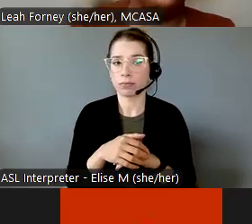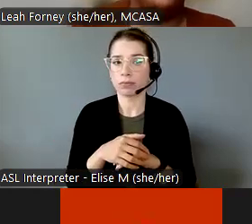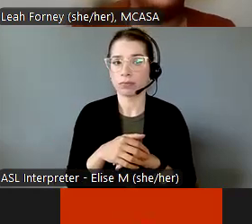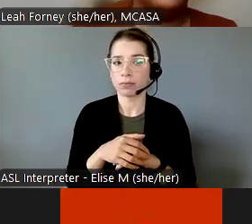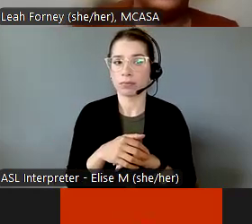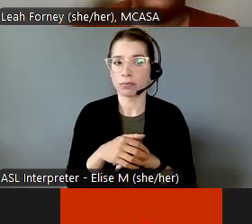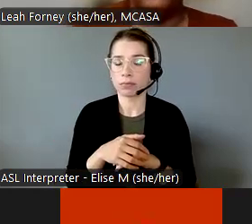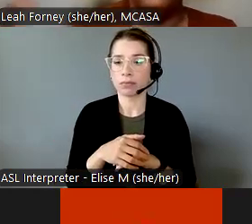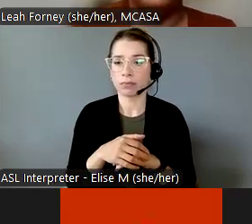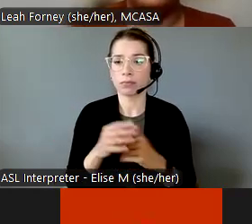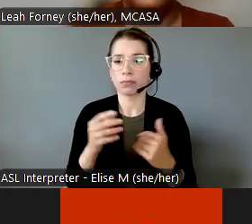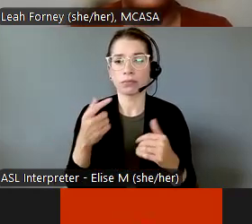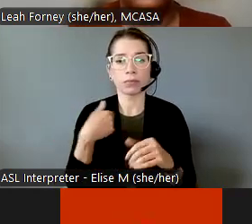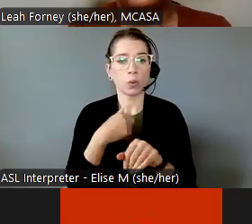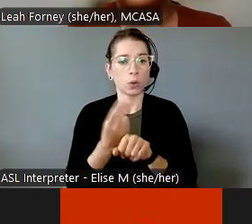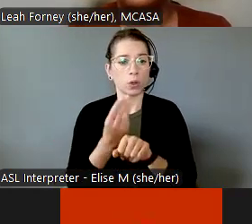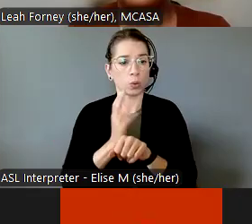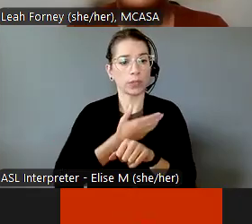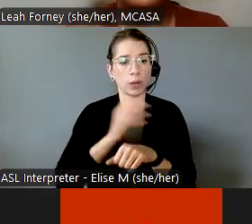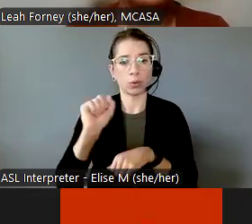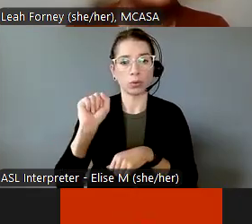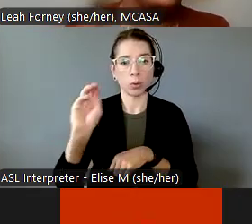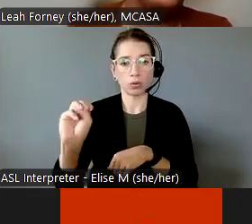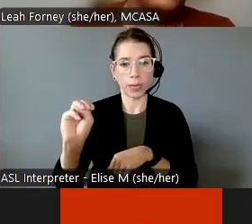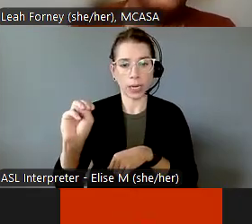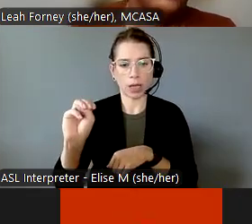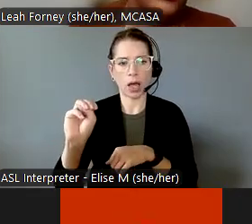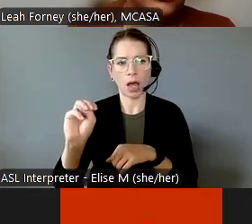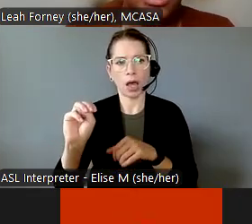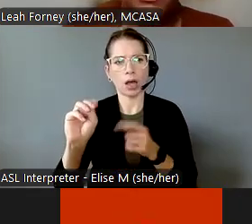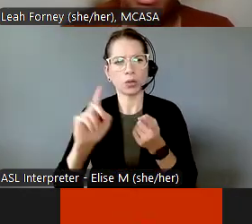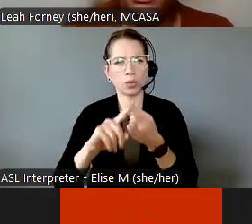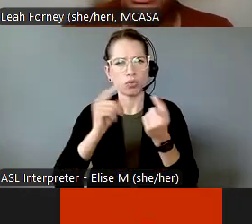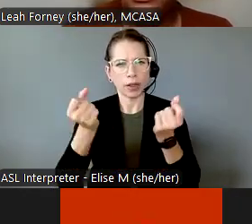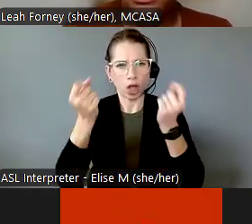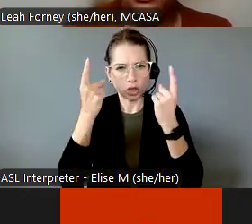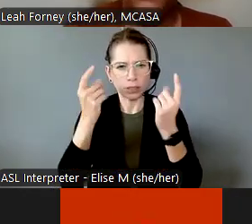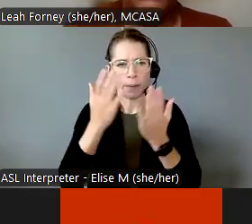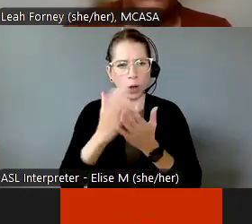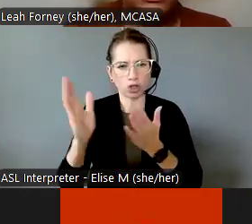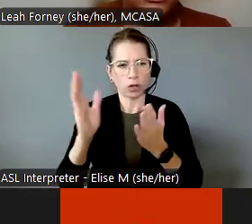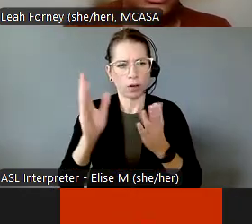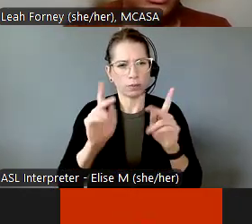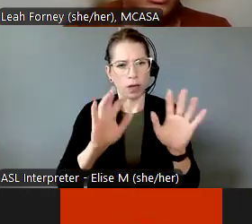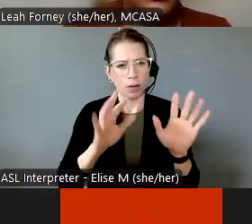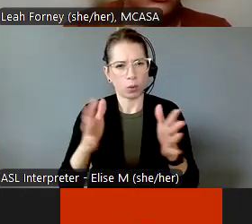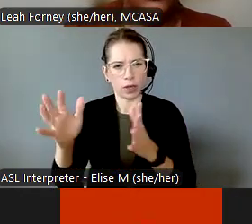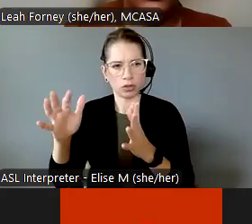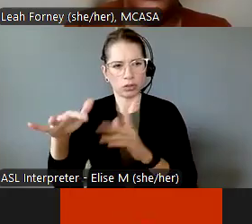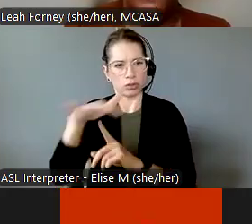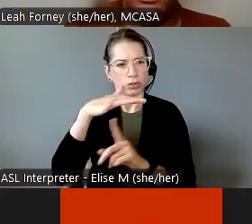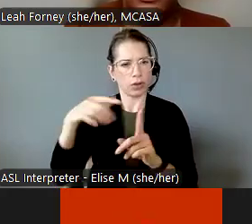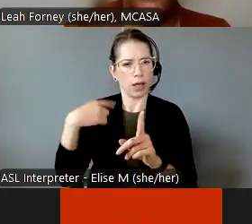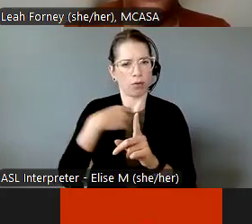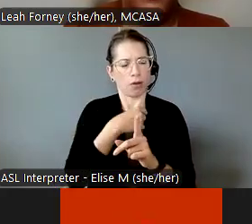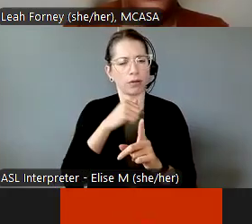that we're utilizing our social medias to really get an understanding of the marginalized populations that are around us and not